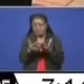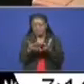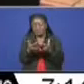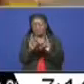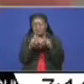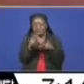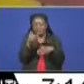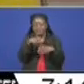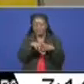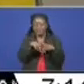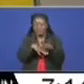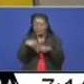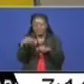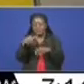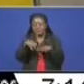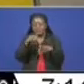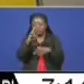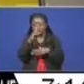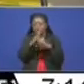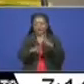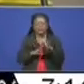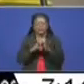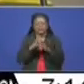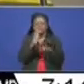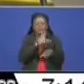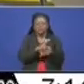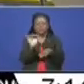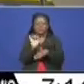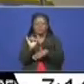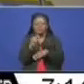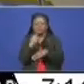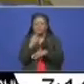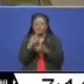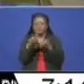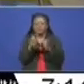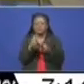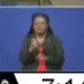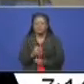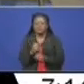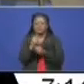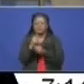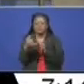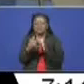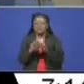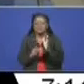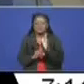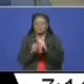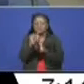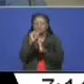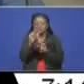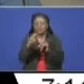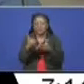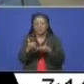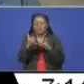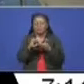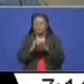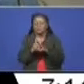be in and out within about 2 hours. The church also says the event supports its overall mission to help those in